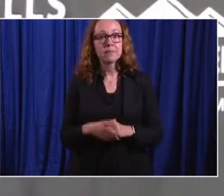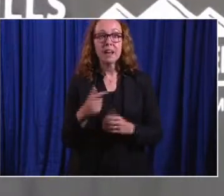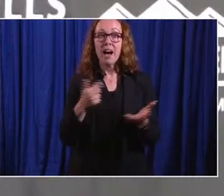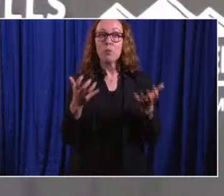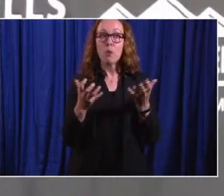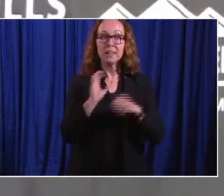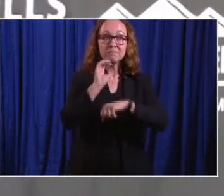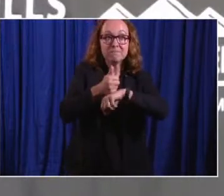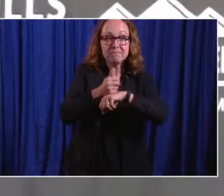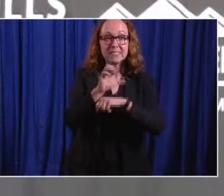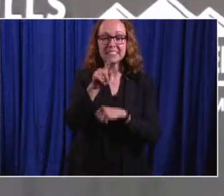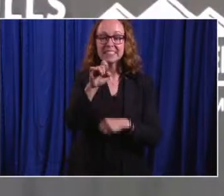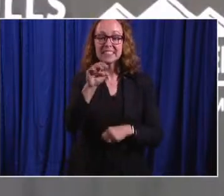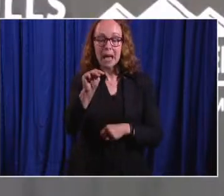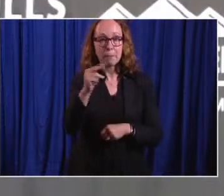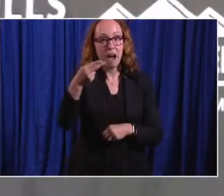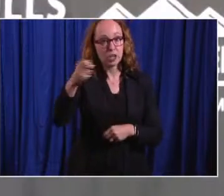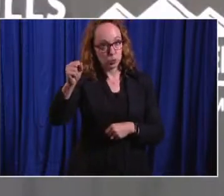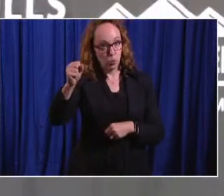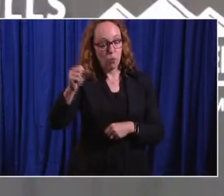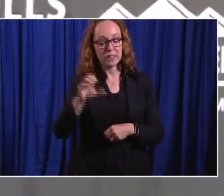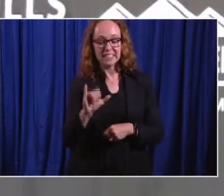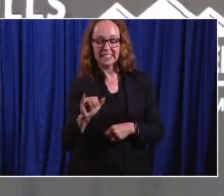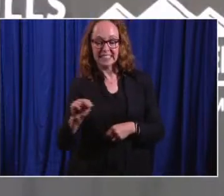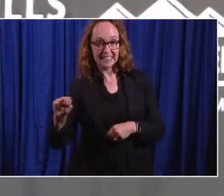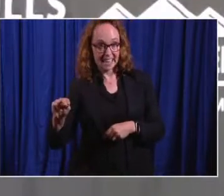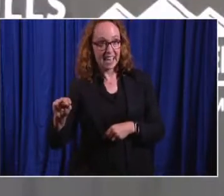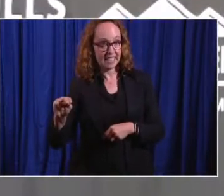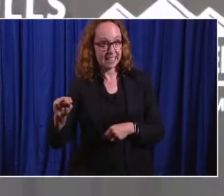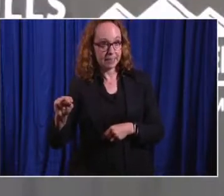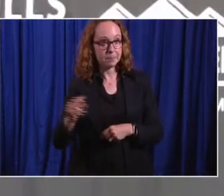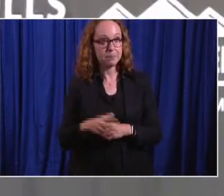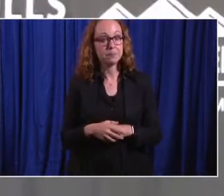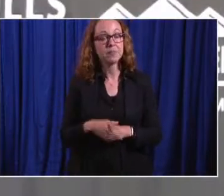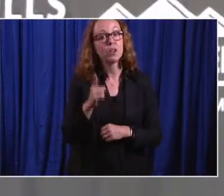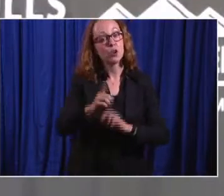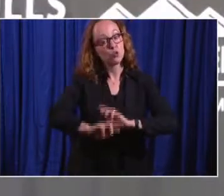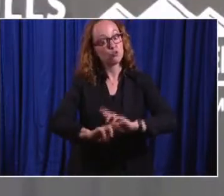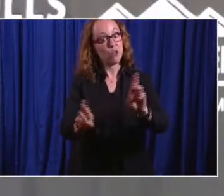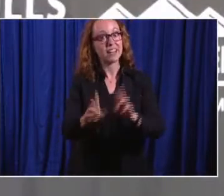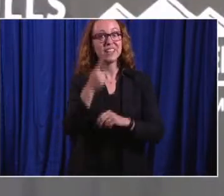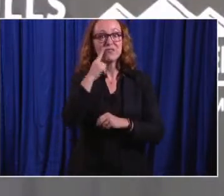School in Cincinnati, met with many from the Cincinnati Public Schools